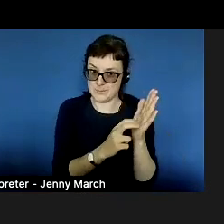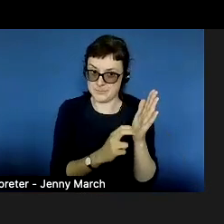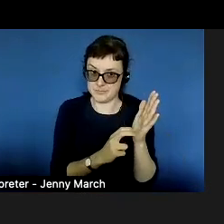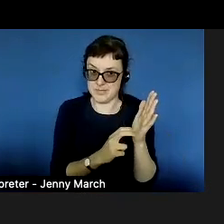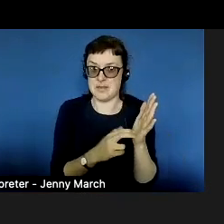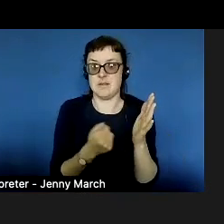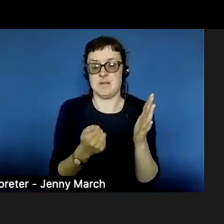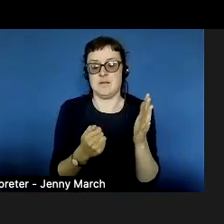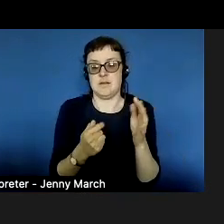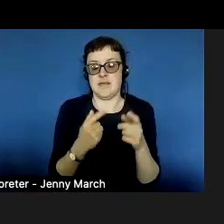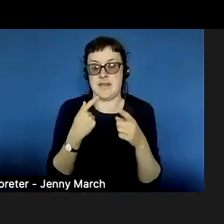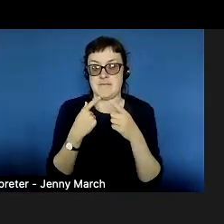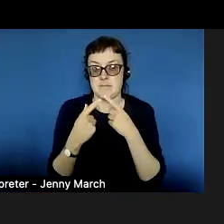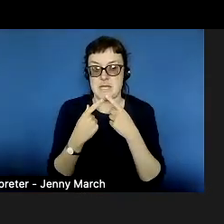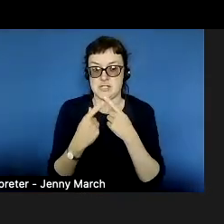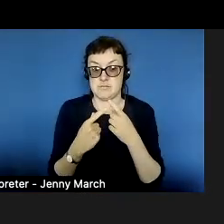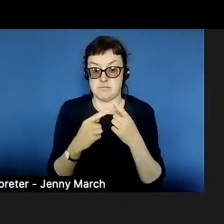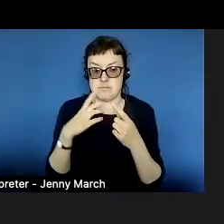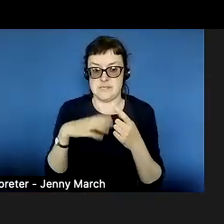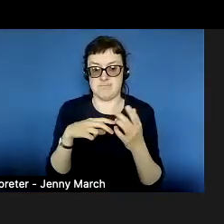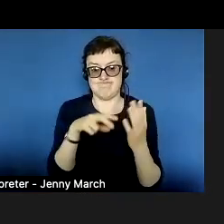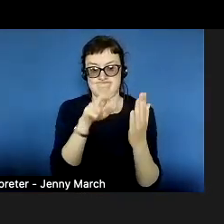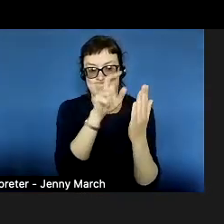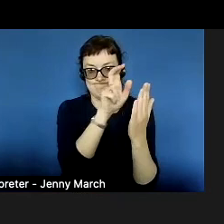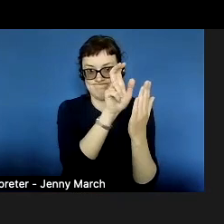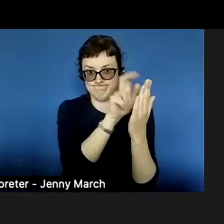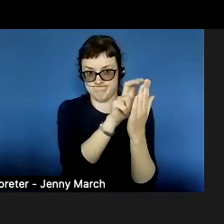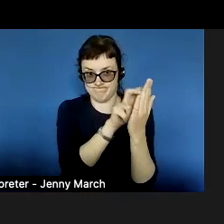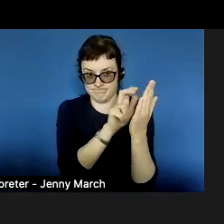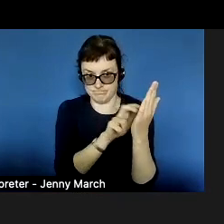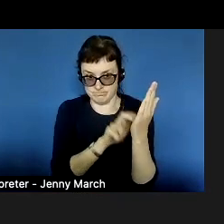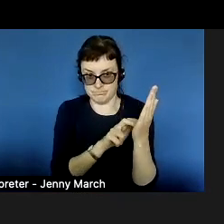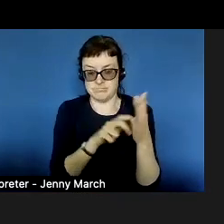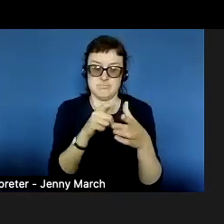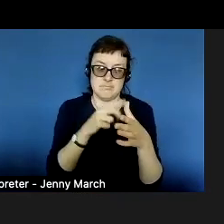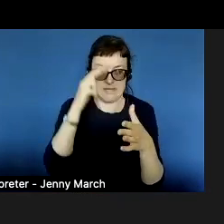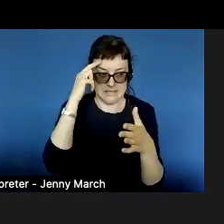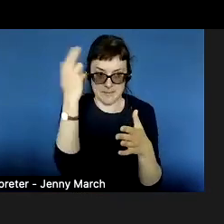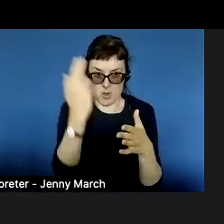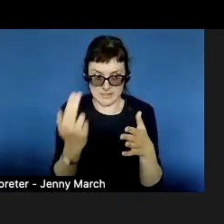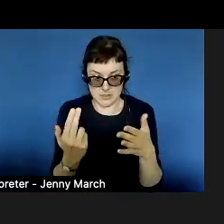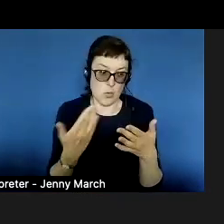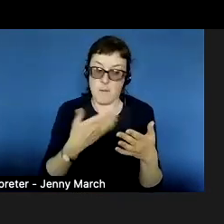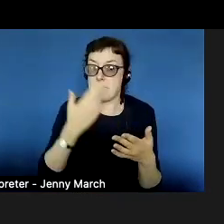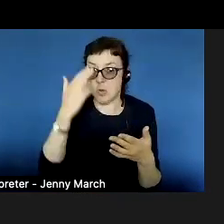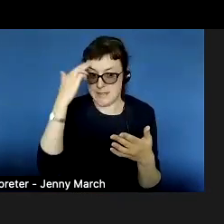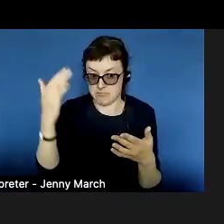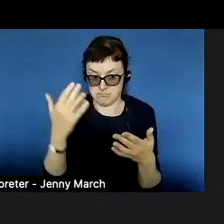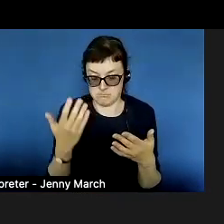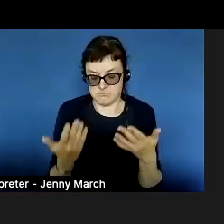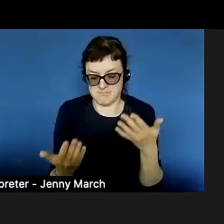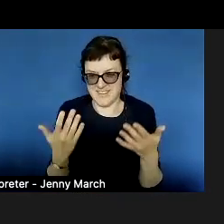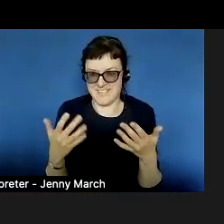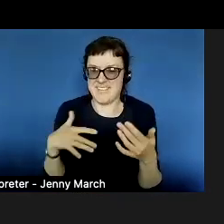were the kind of key things that we had to contend with. So it was about naming the artists or not naming them. Like, it felt